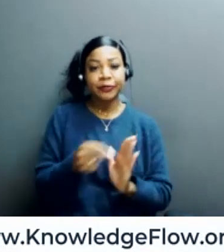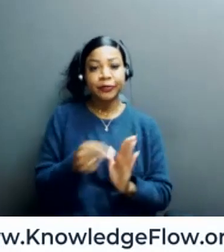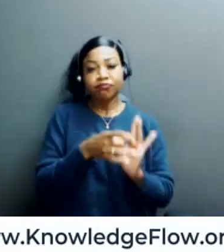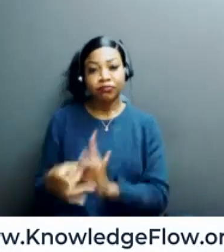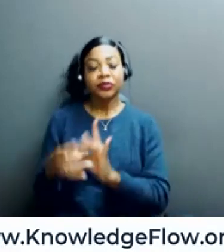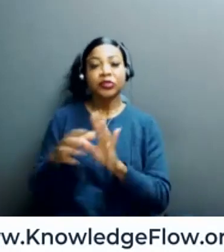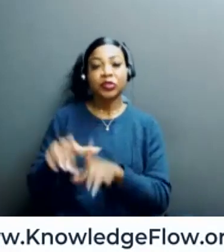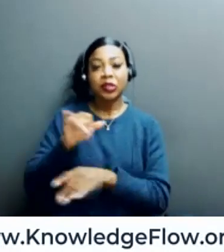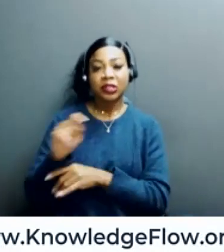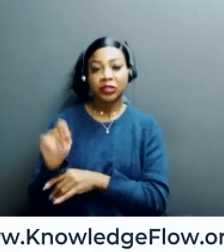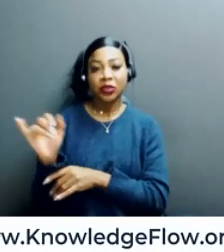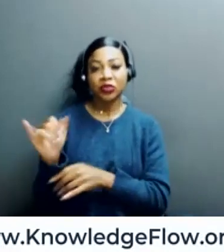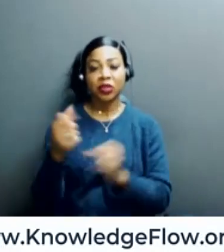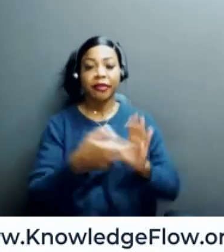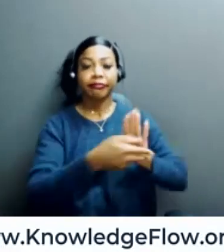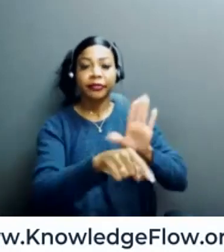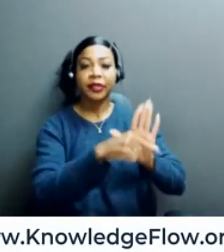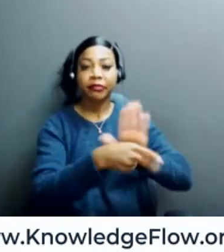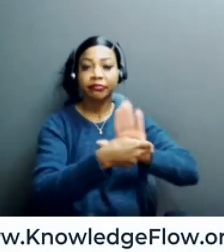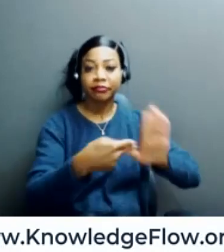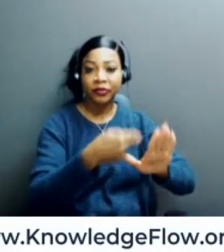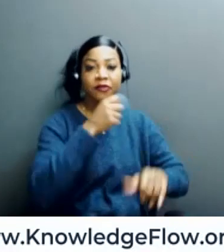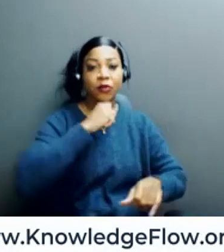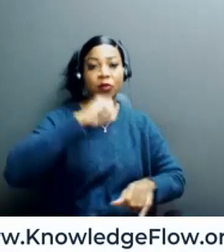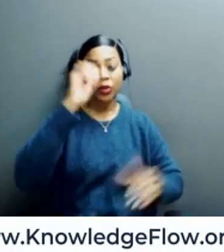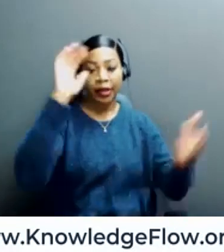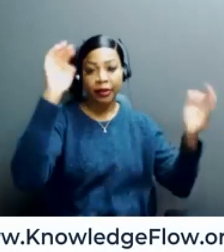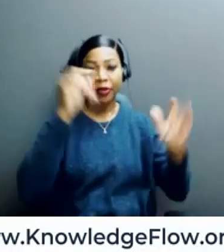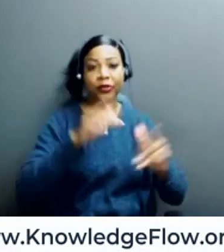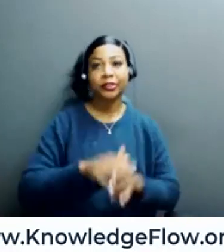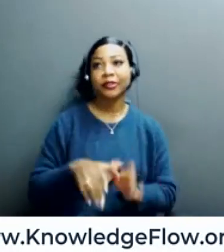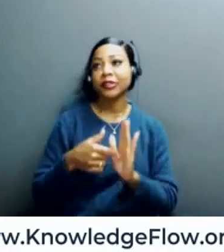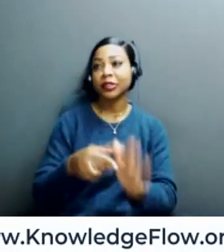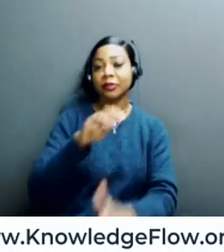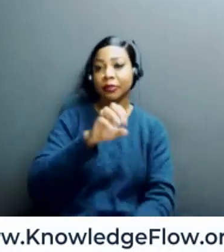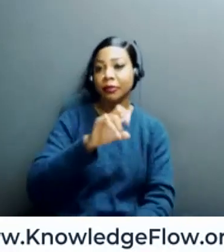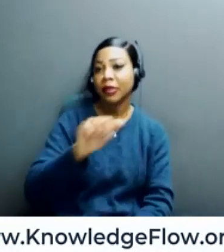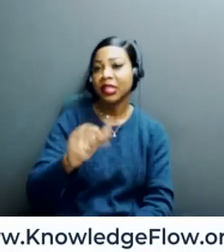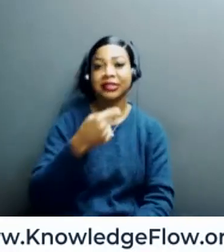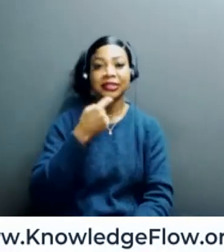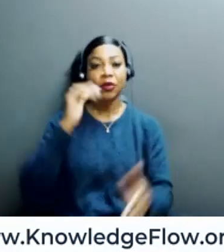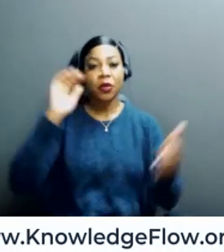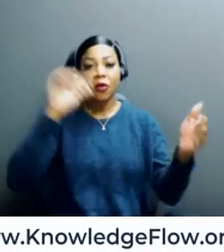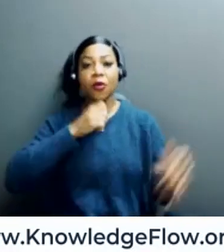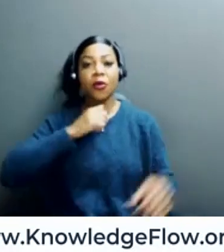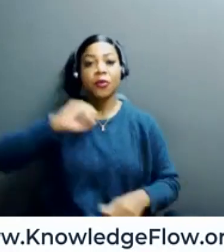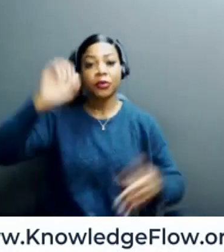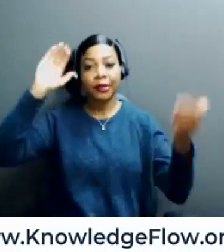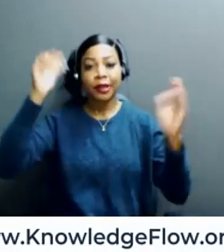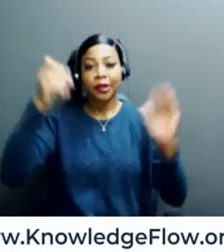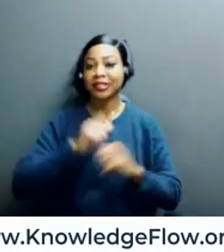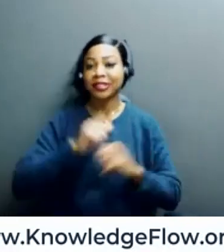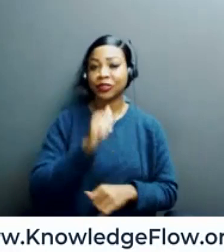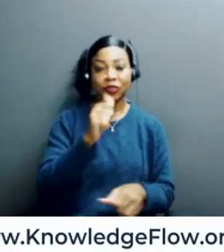stereotypes around older adults that are perpetuated in the media for example that older adults are incompetent when it comes to